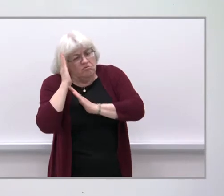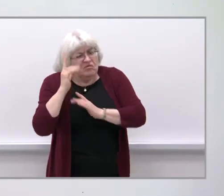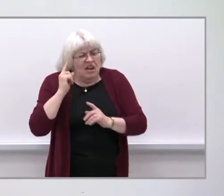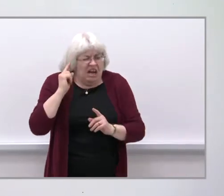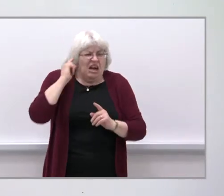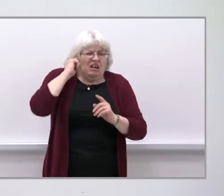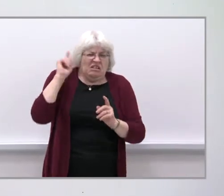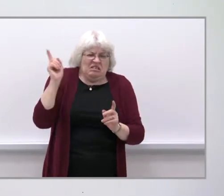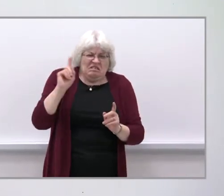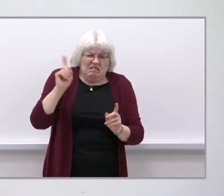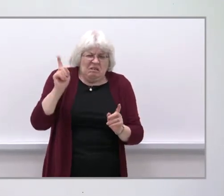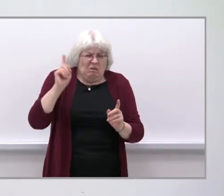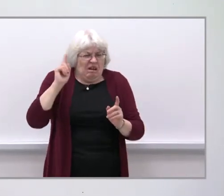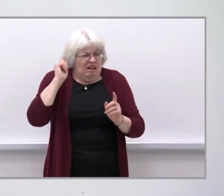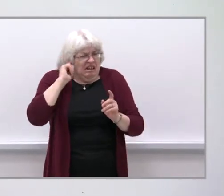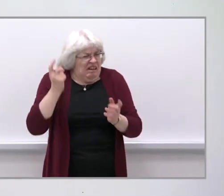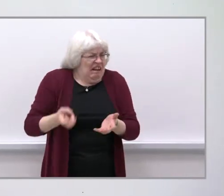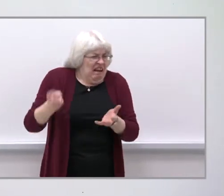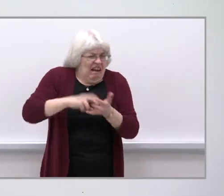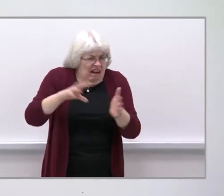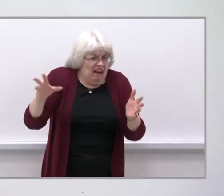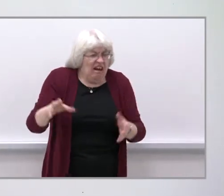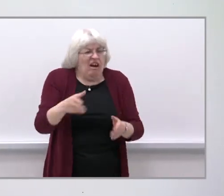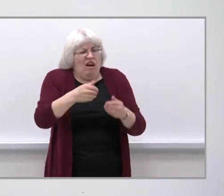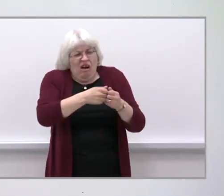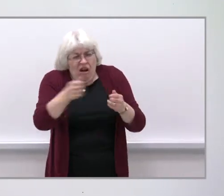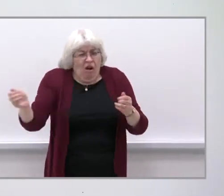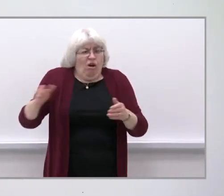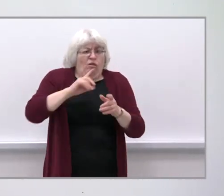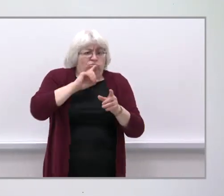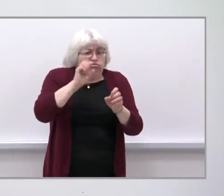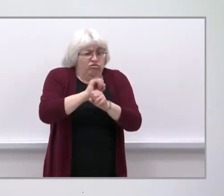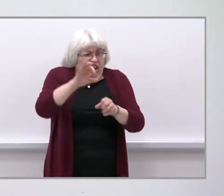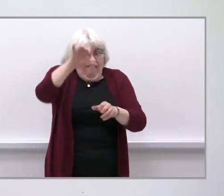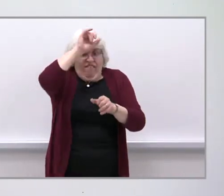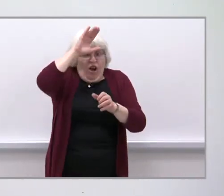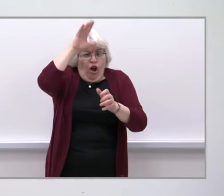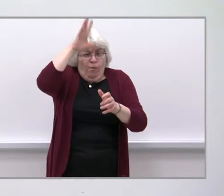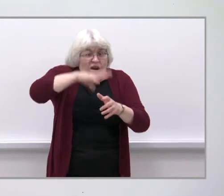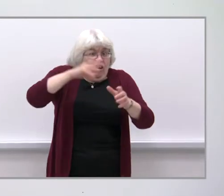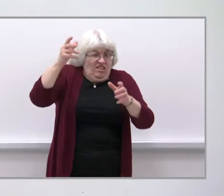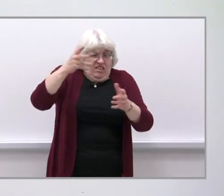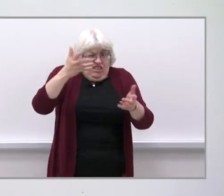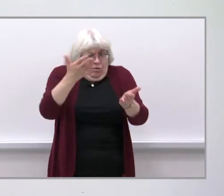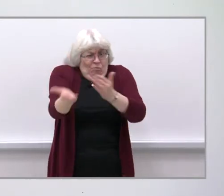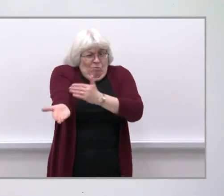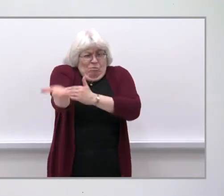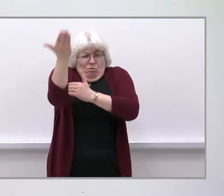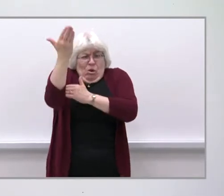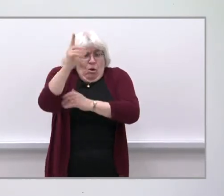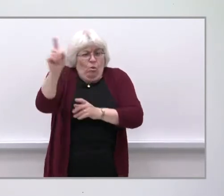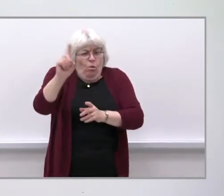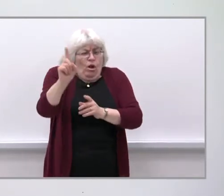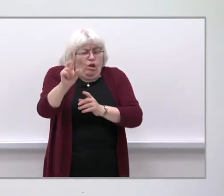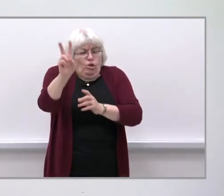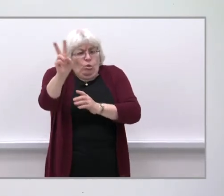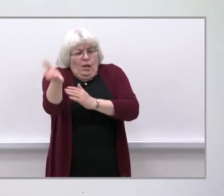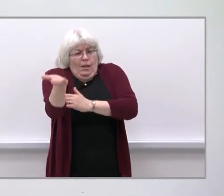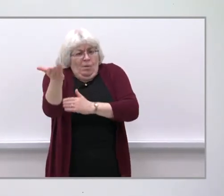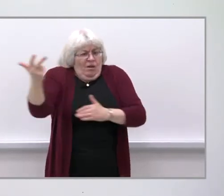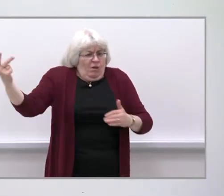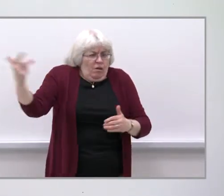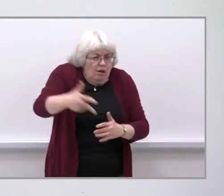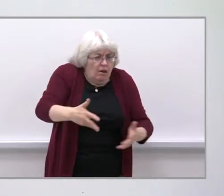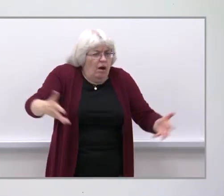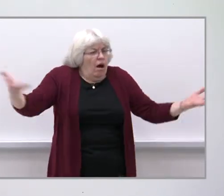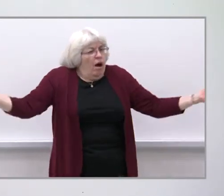night I could hear something, I didn't know what it was, and I got up and I opened the door, and here was all these, fire trucks. They're like 1 or 2